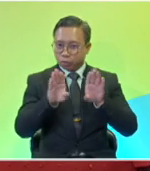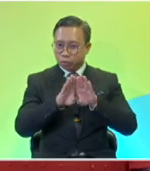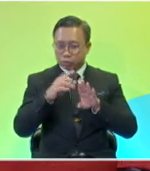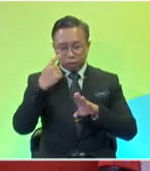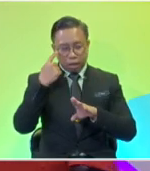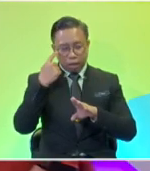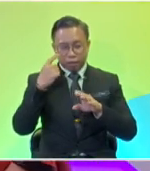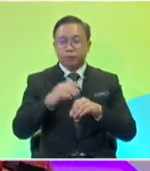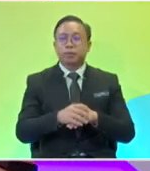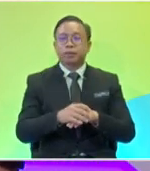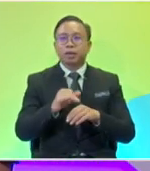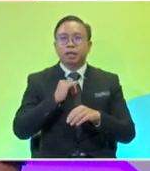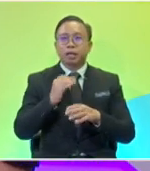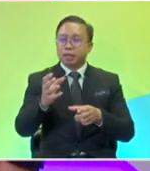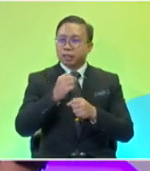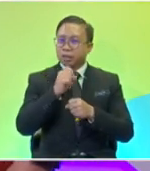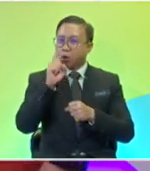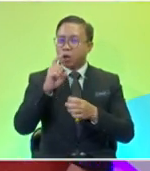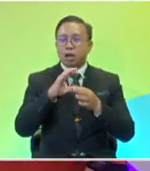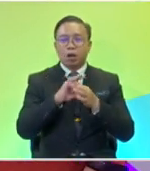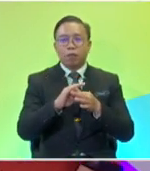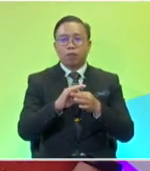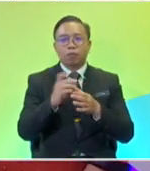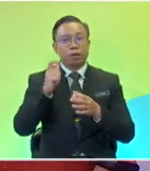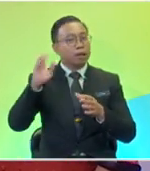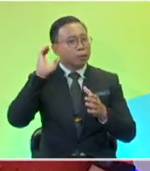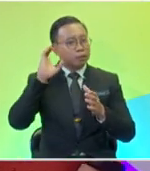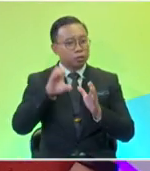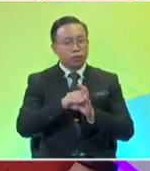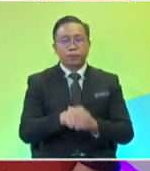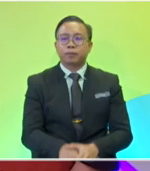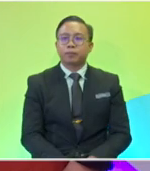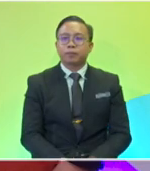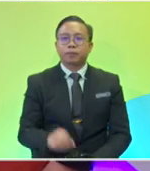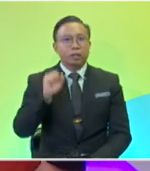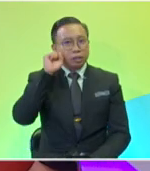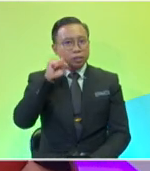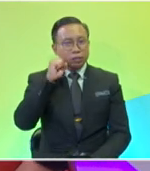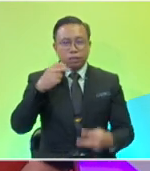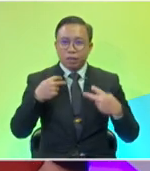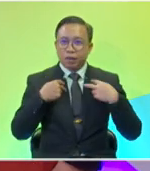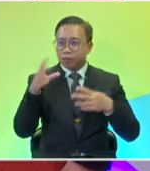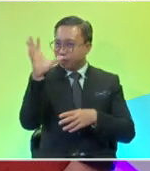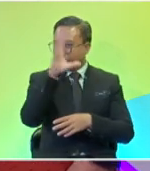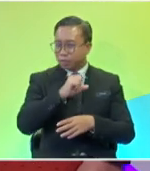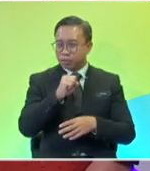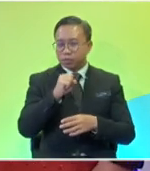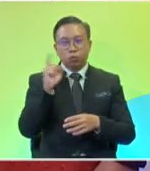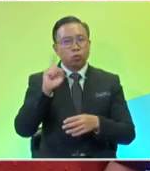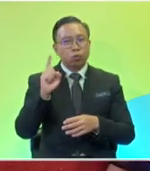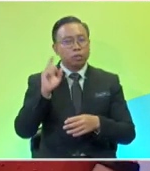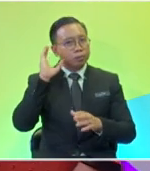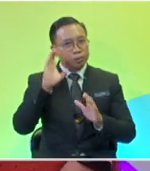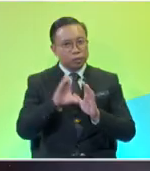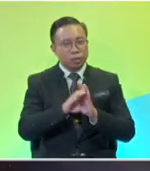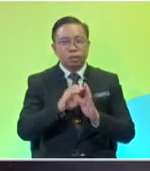And I will take off one of the picture. Okay. And she has to guess which picture is